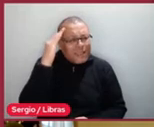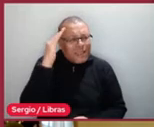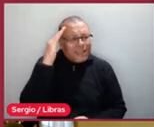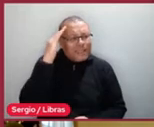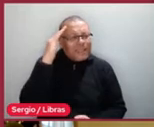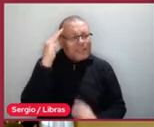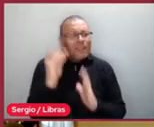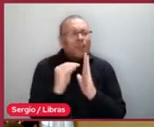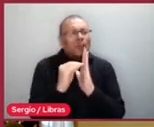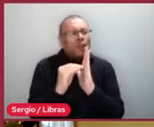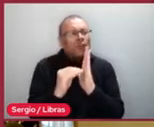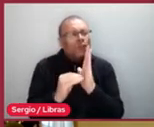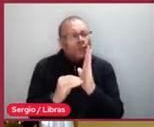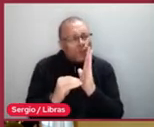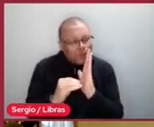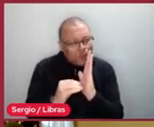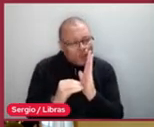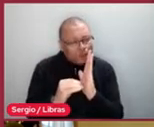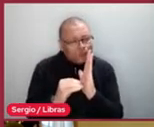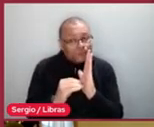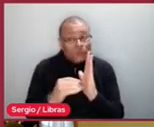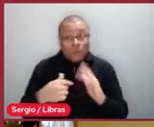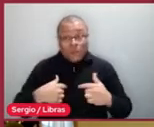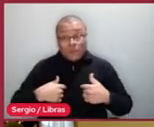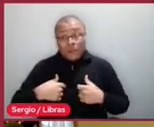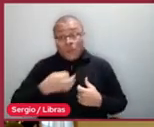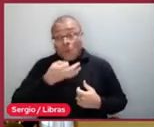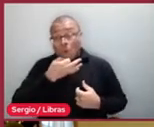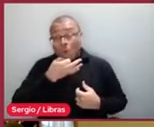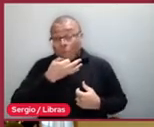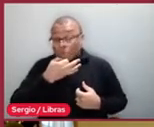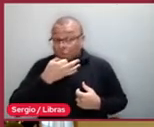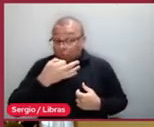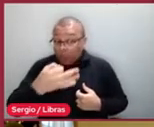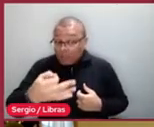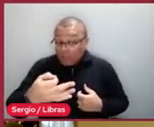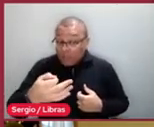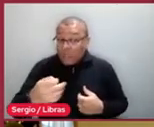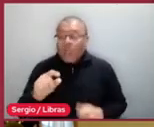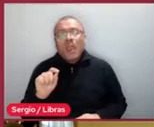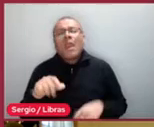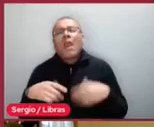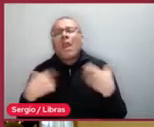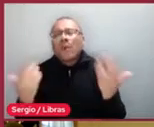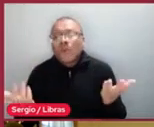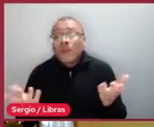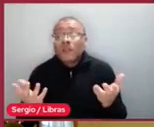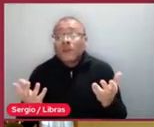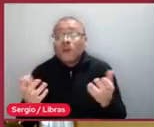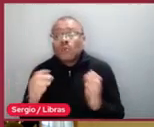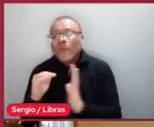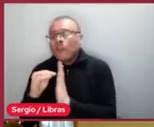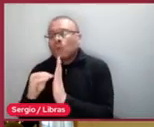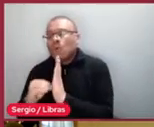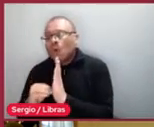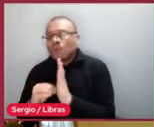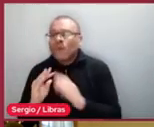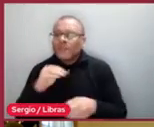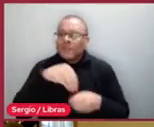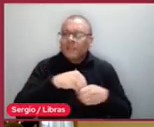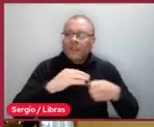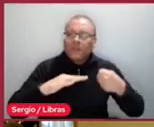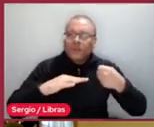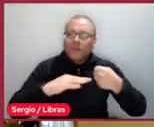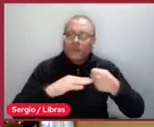that can be dead, like I'm not using it anymore, but it's also present in the database. So I have to